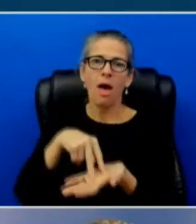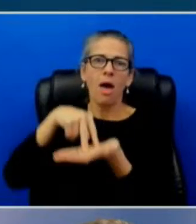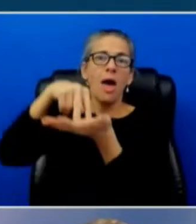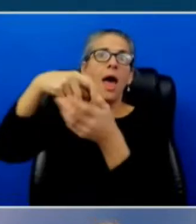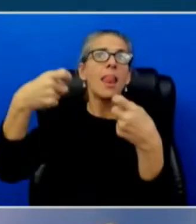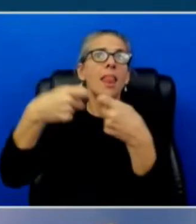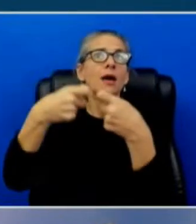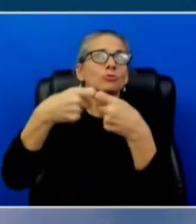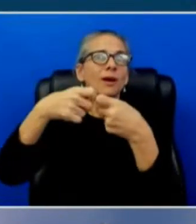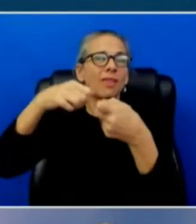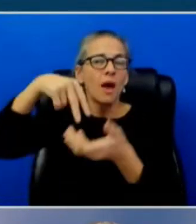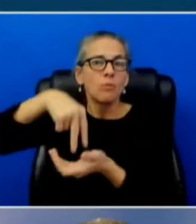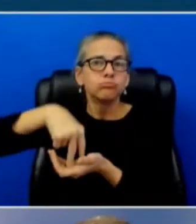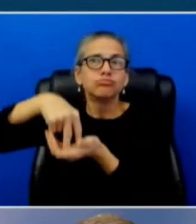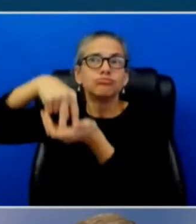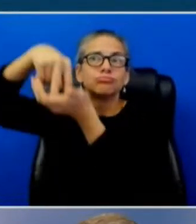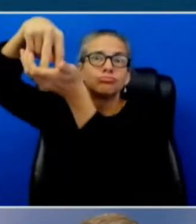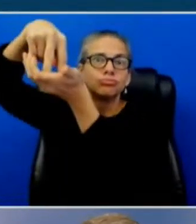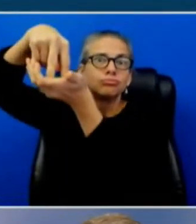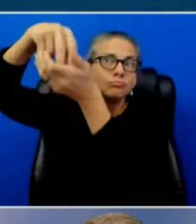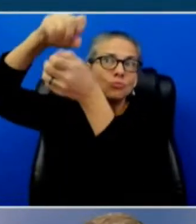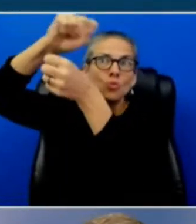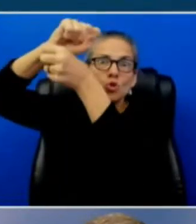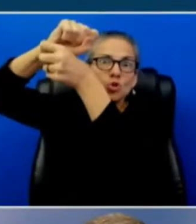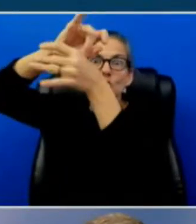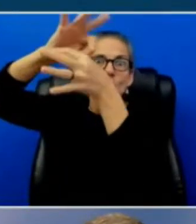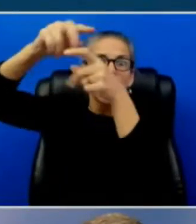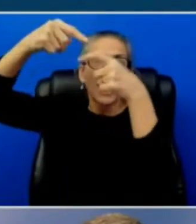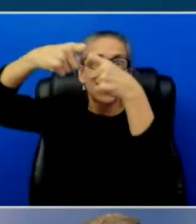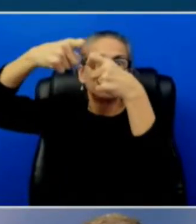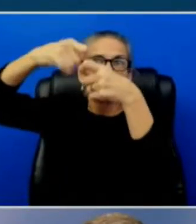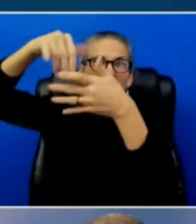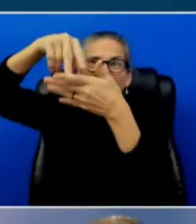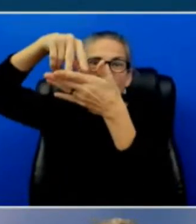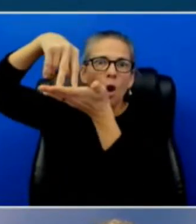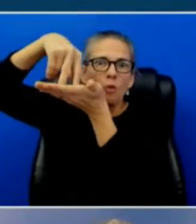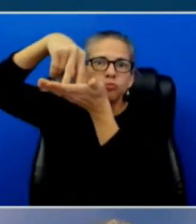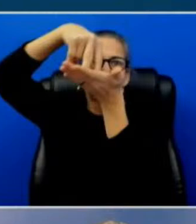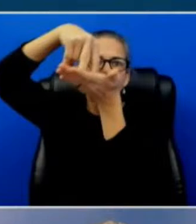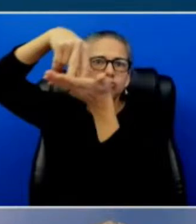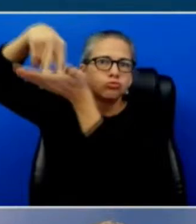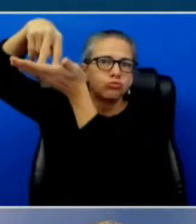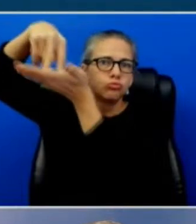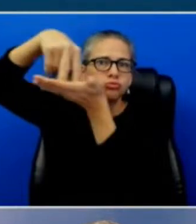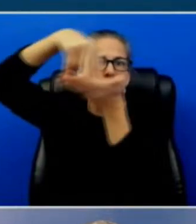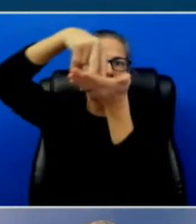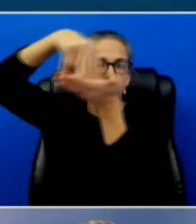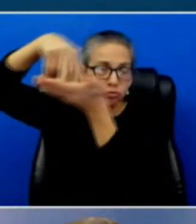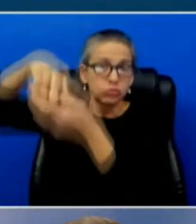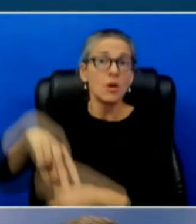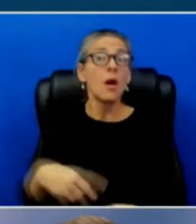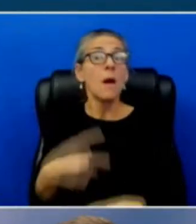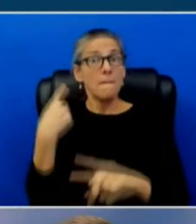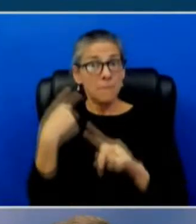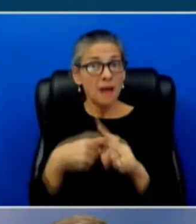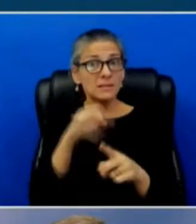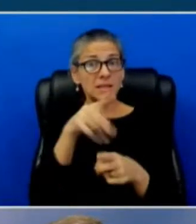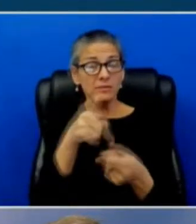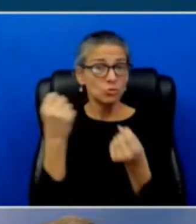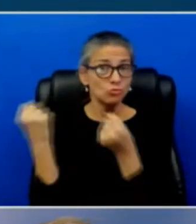bit as we move later, but this can also impact you in your vehicle and if you are